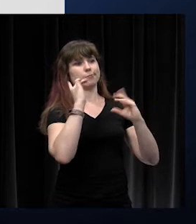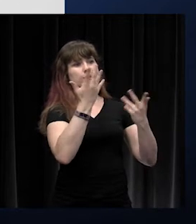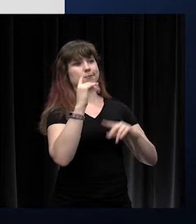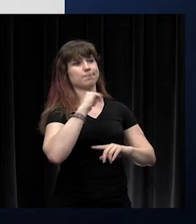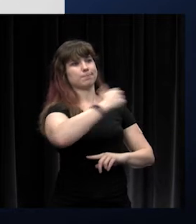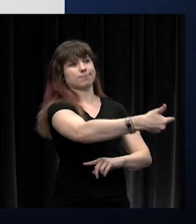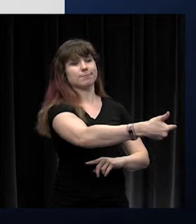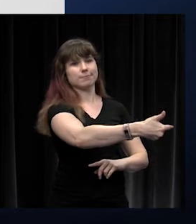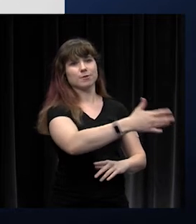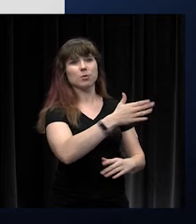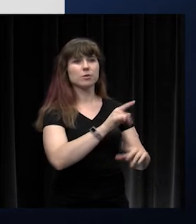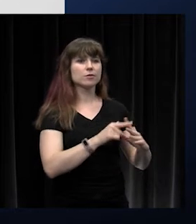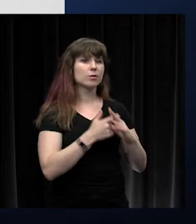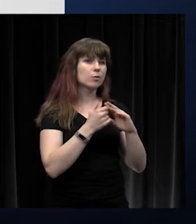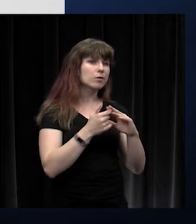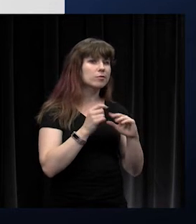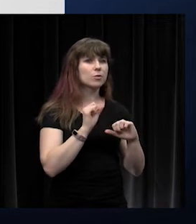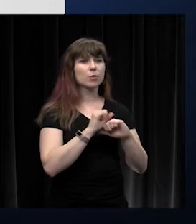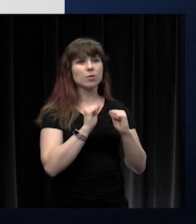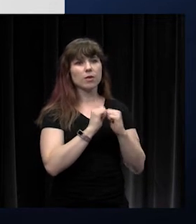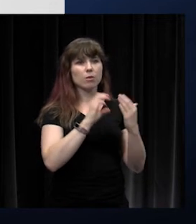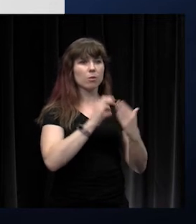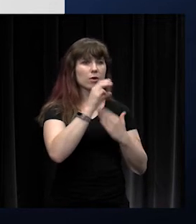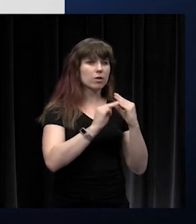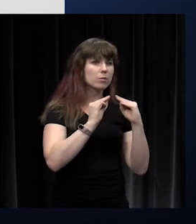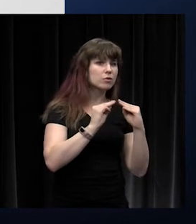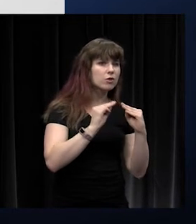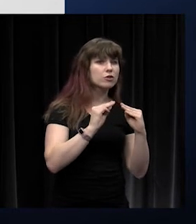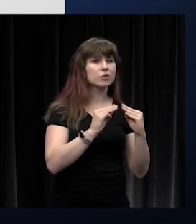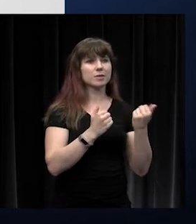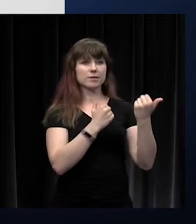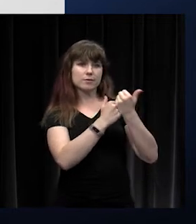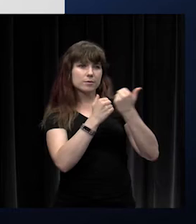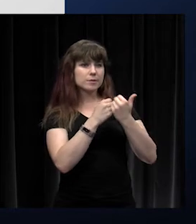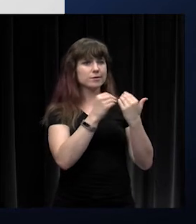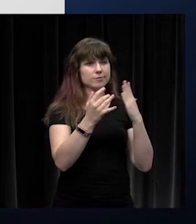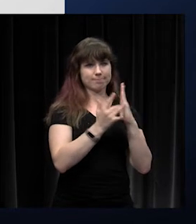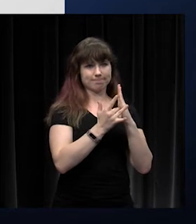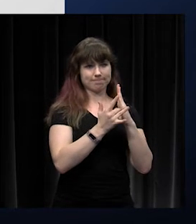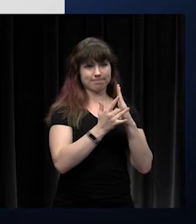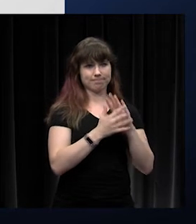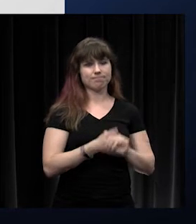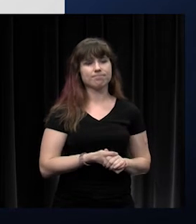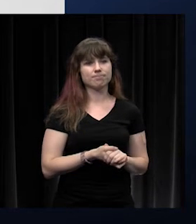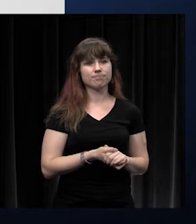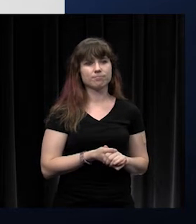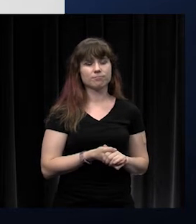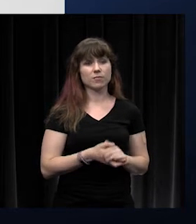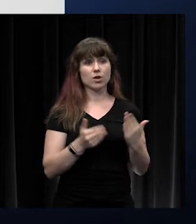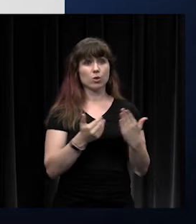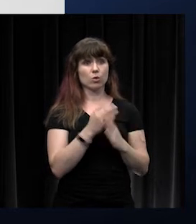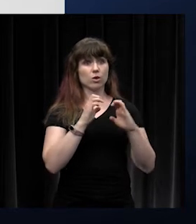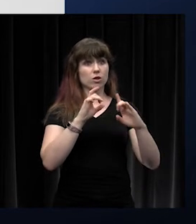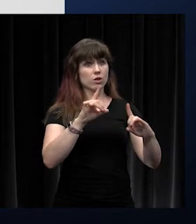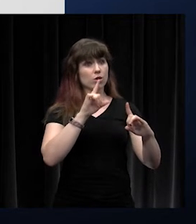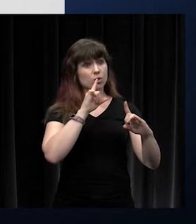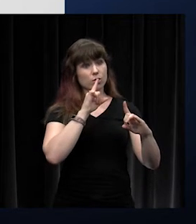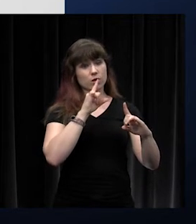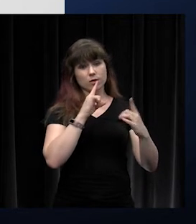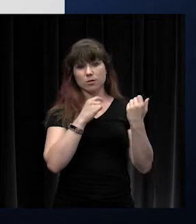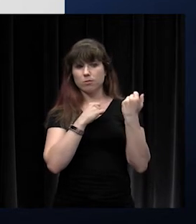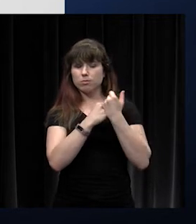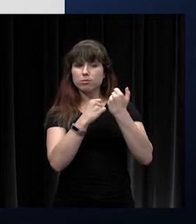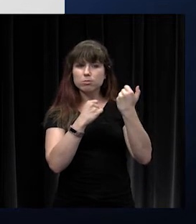areas of curriculum and instruction, assessment, and technology. And of course, our new educators in this district are very well